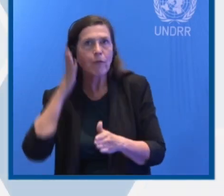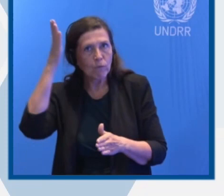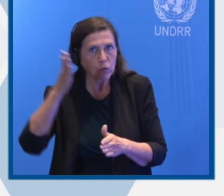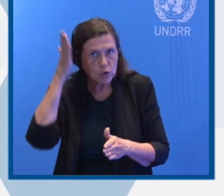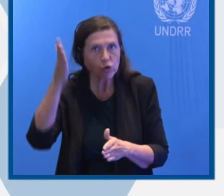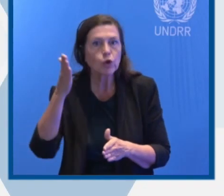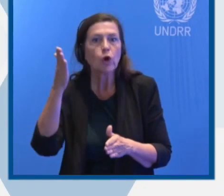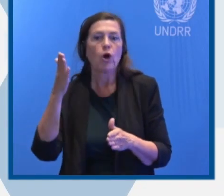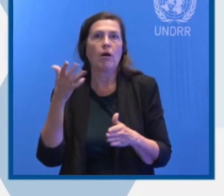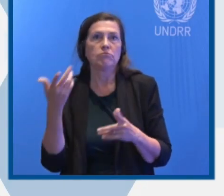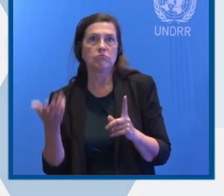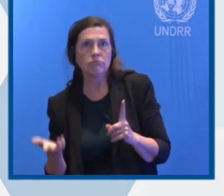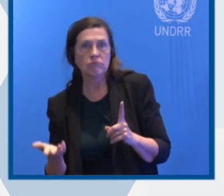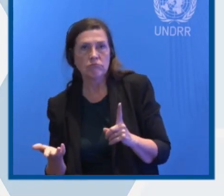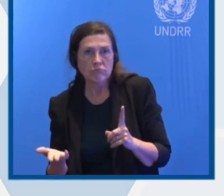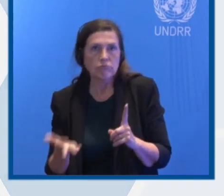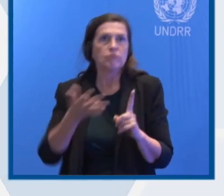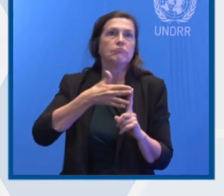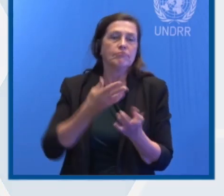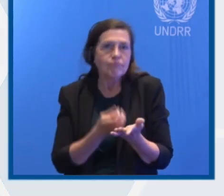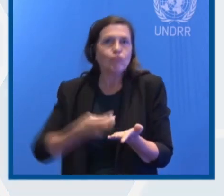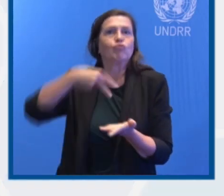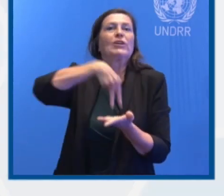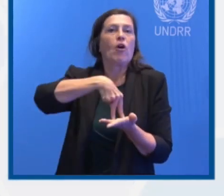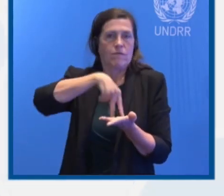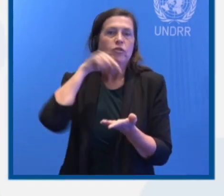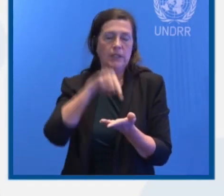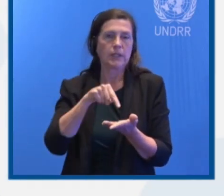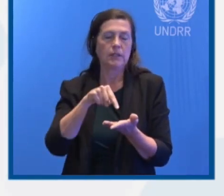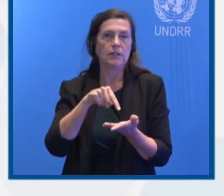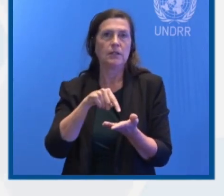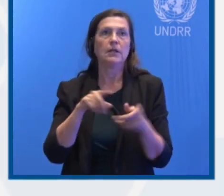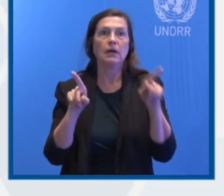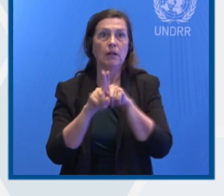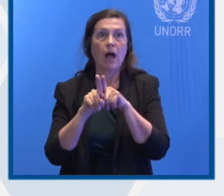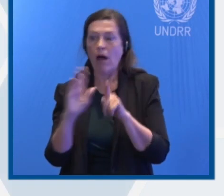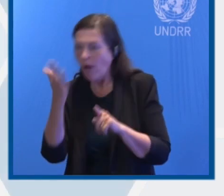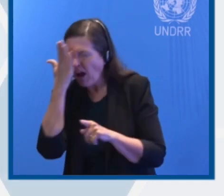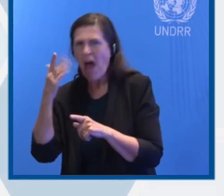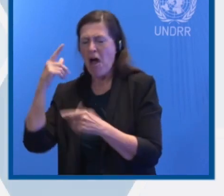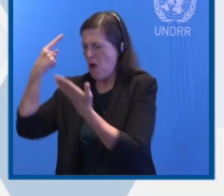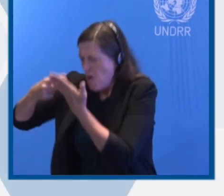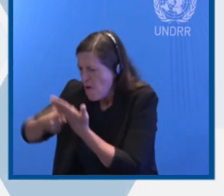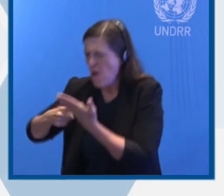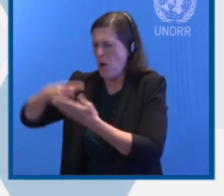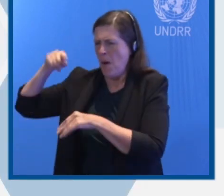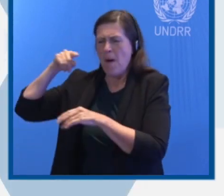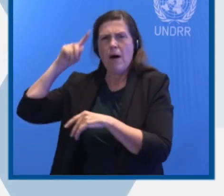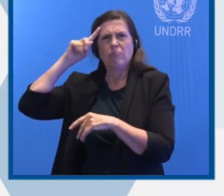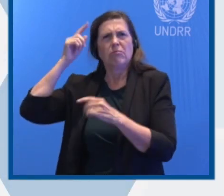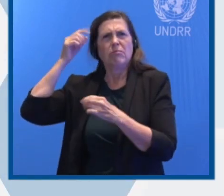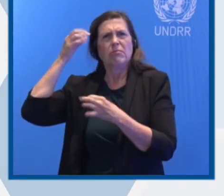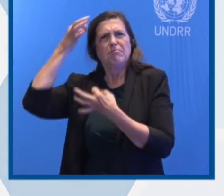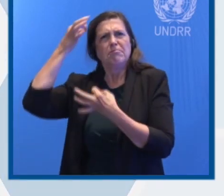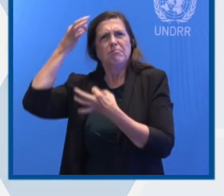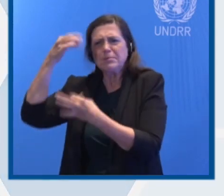there are ways to do that. Let's turn to issues related to regulatory and policy